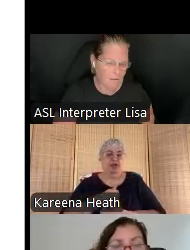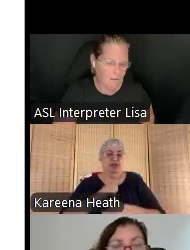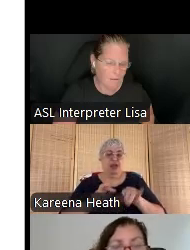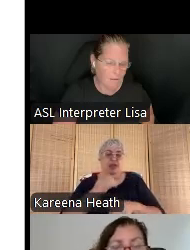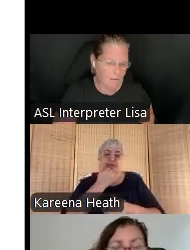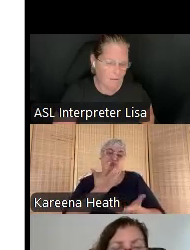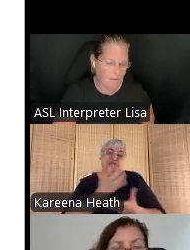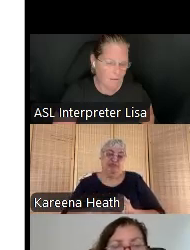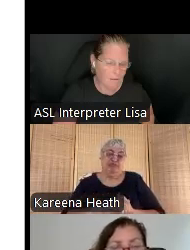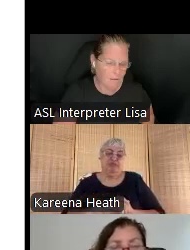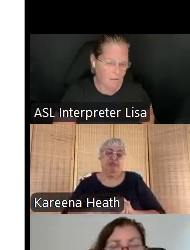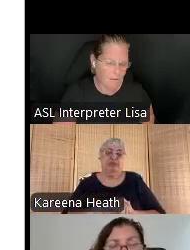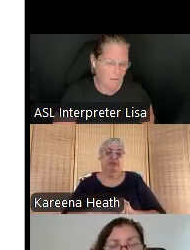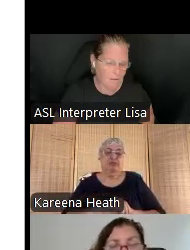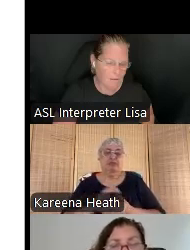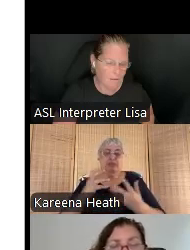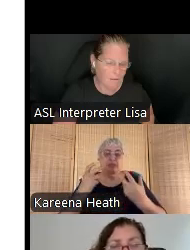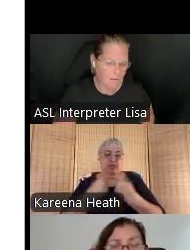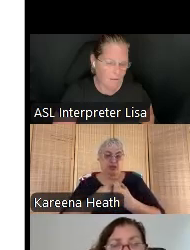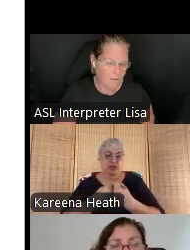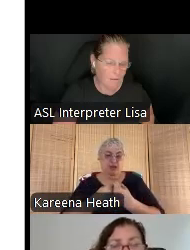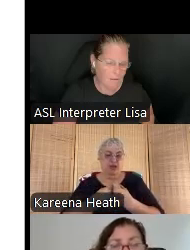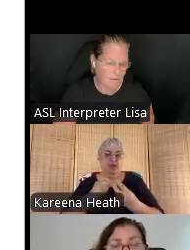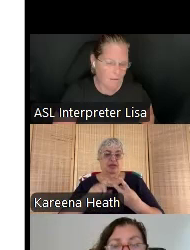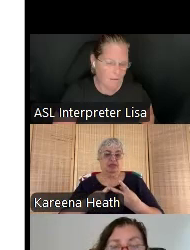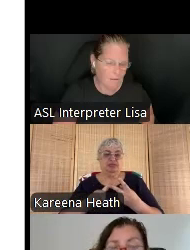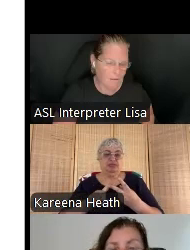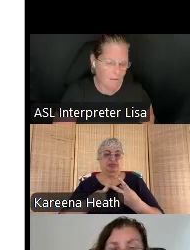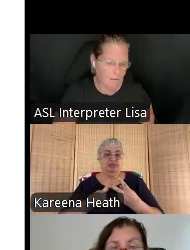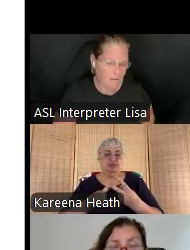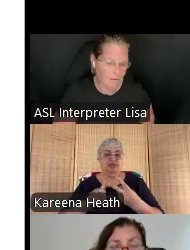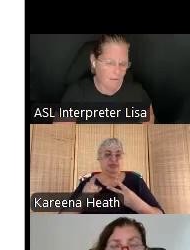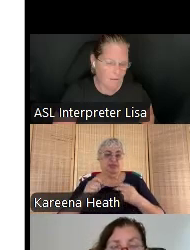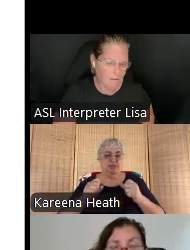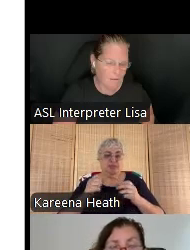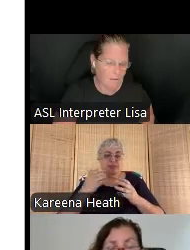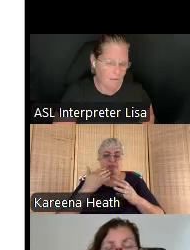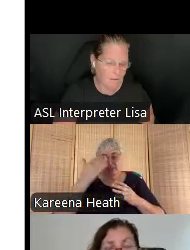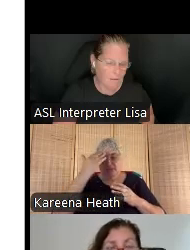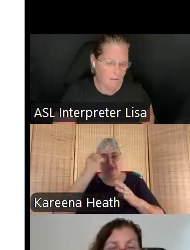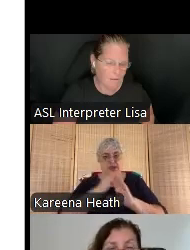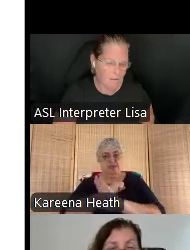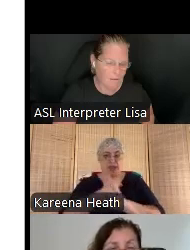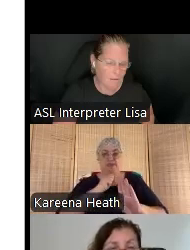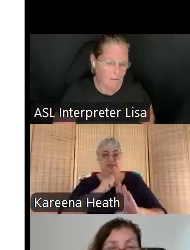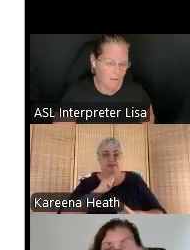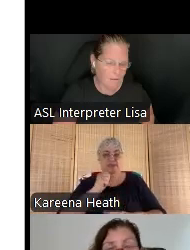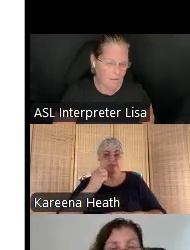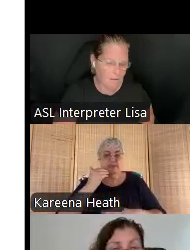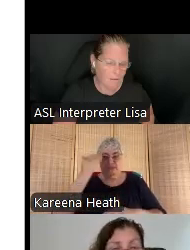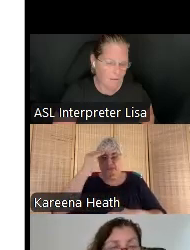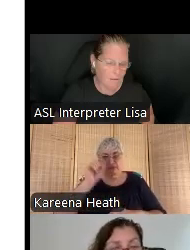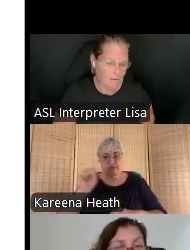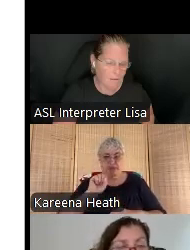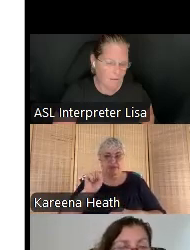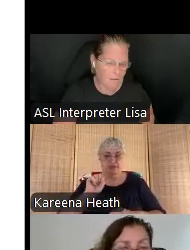there. A crash, where you have hit your head. If so, can